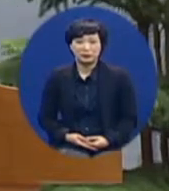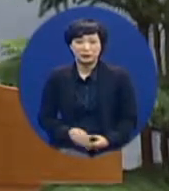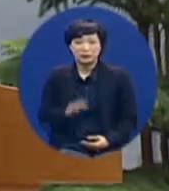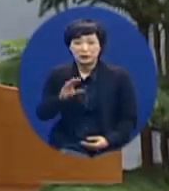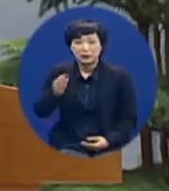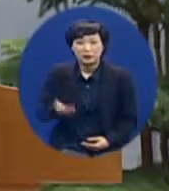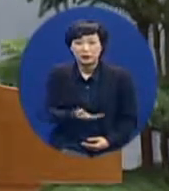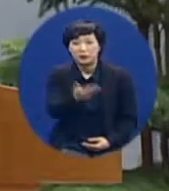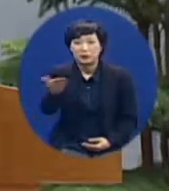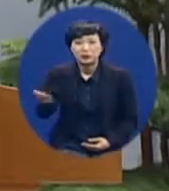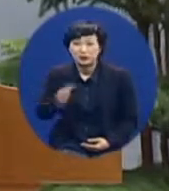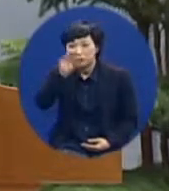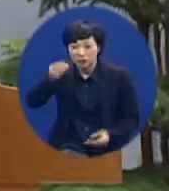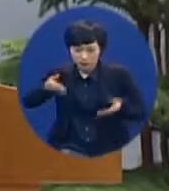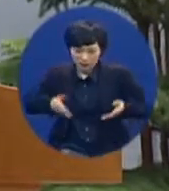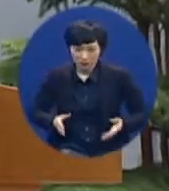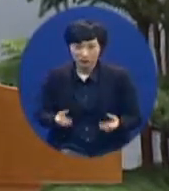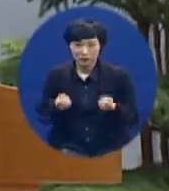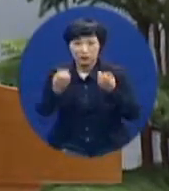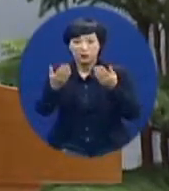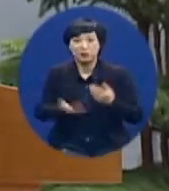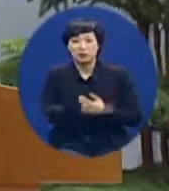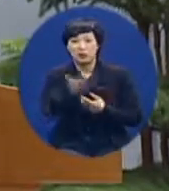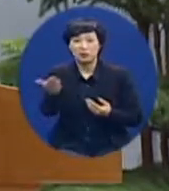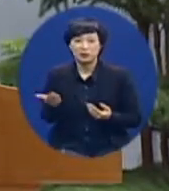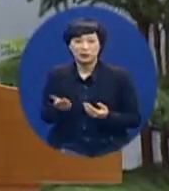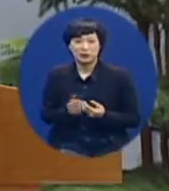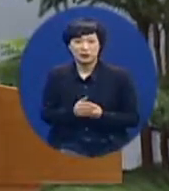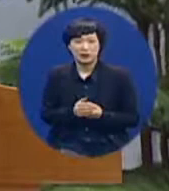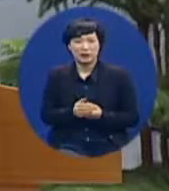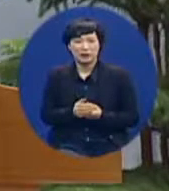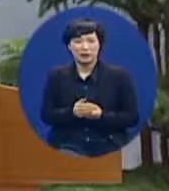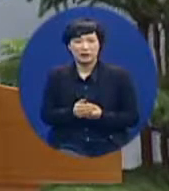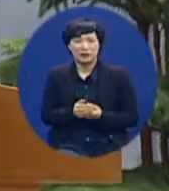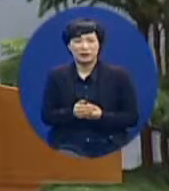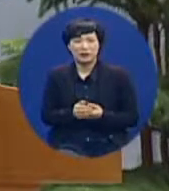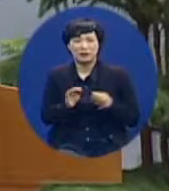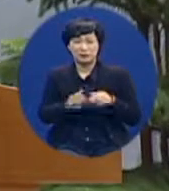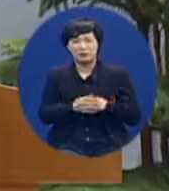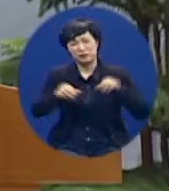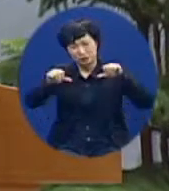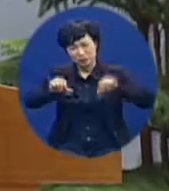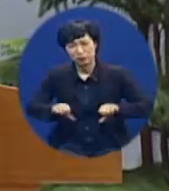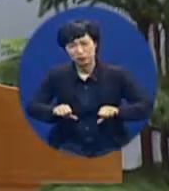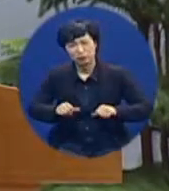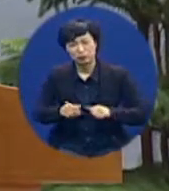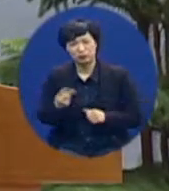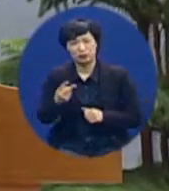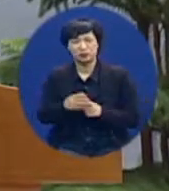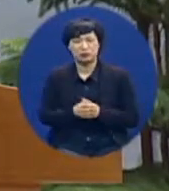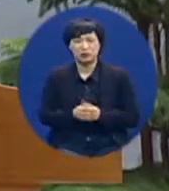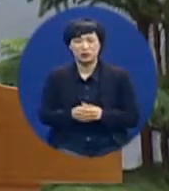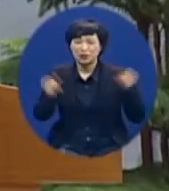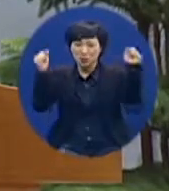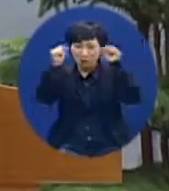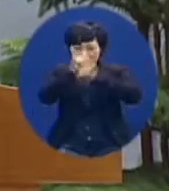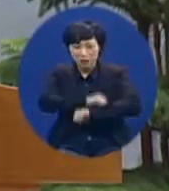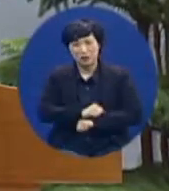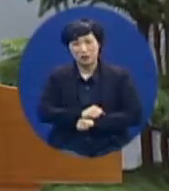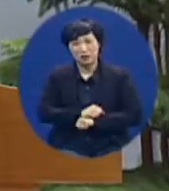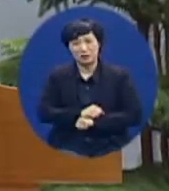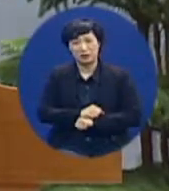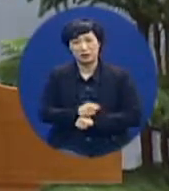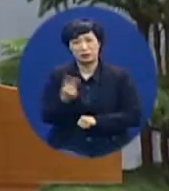But if I bring curses, destruction, and even burn my soul in hell, it